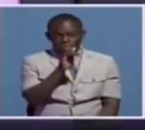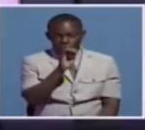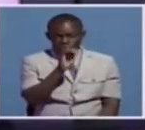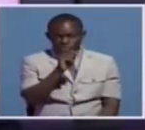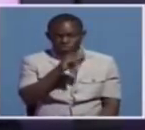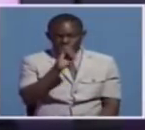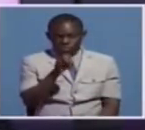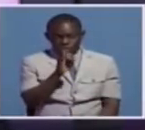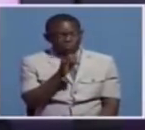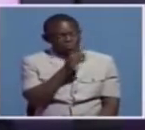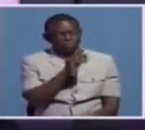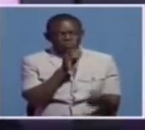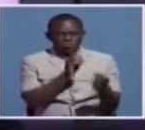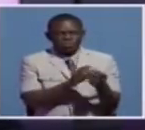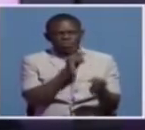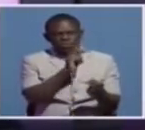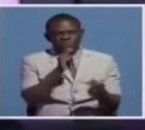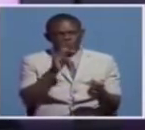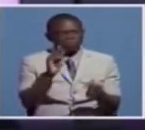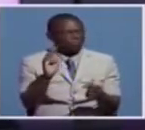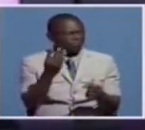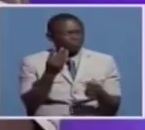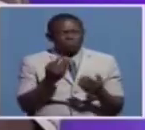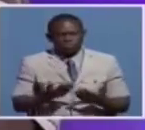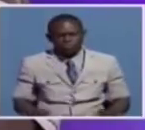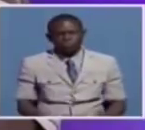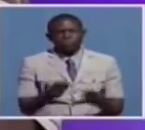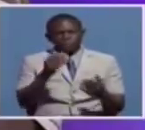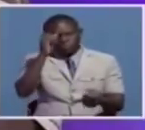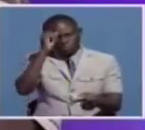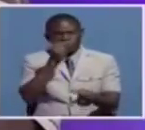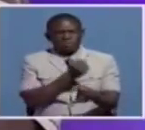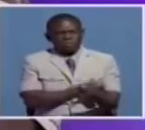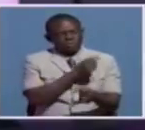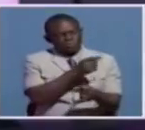son of Dr. Kenneth Kaunda, sharing Kaunda's life as we